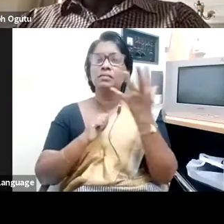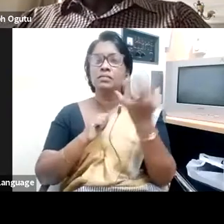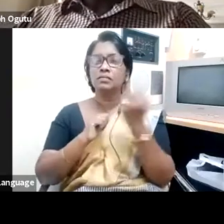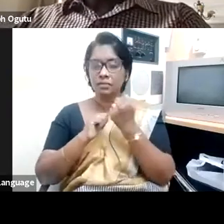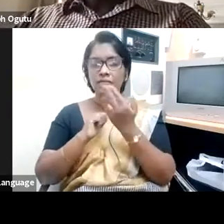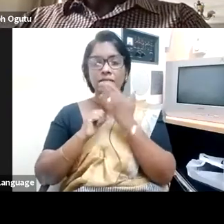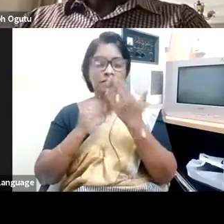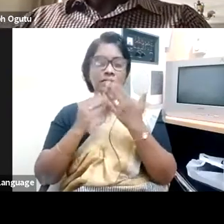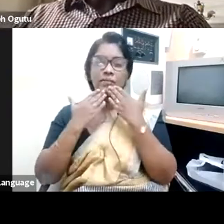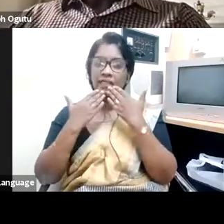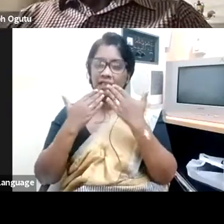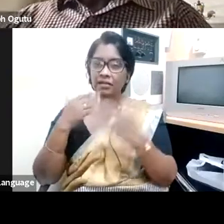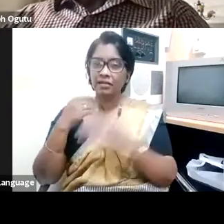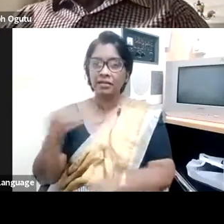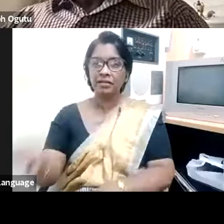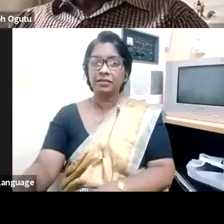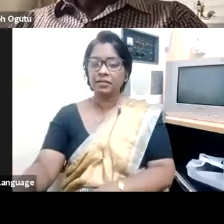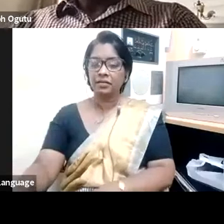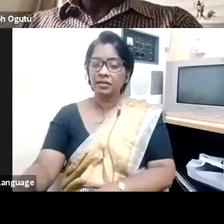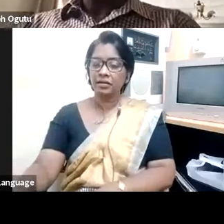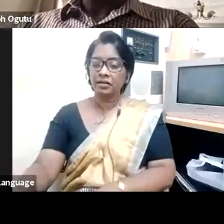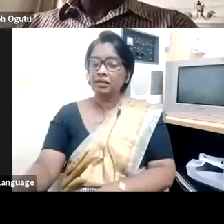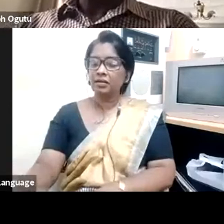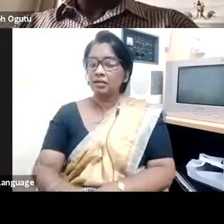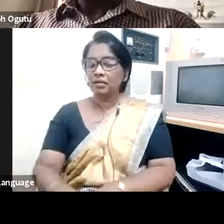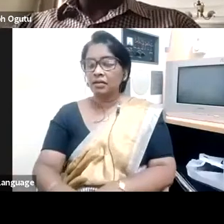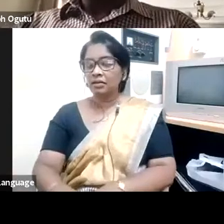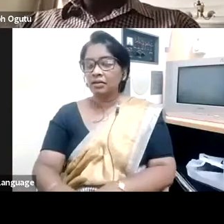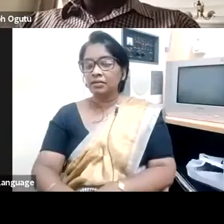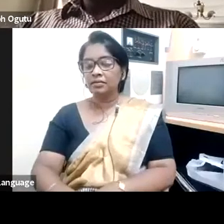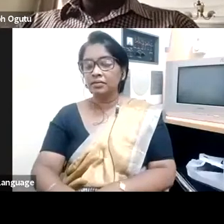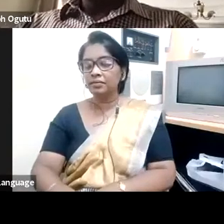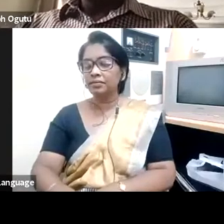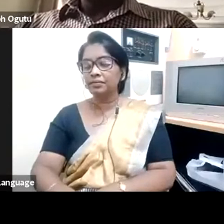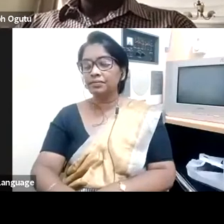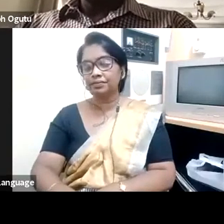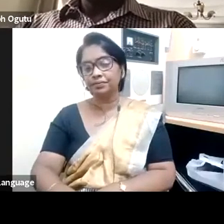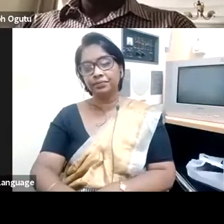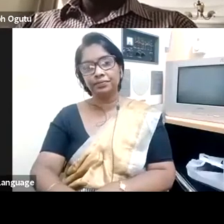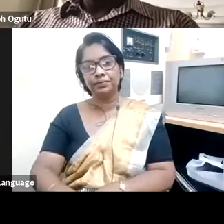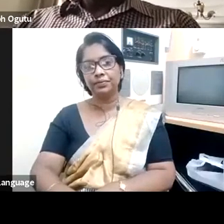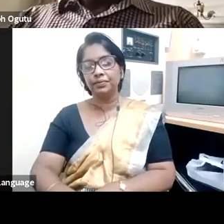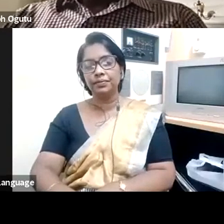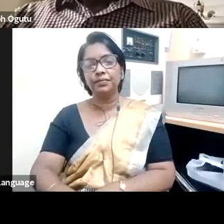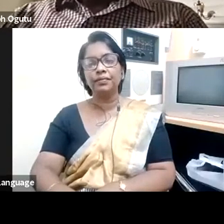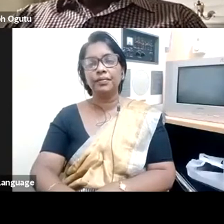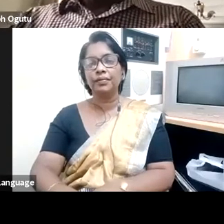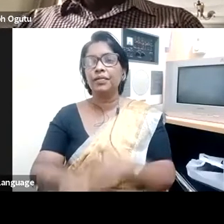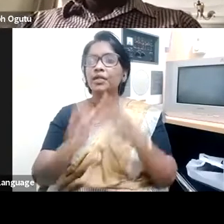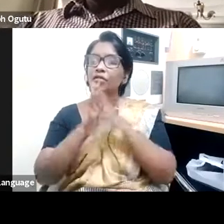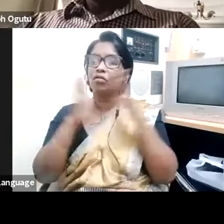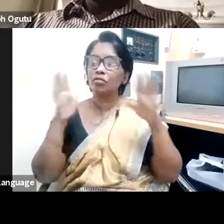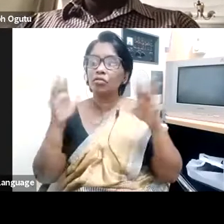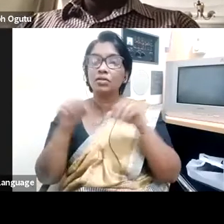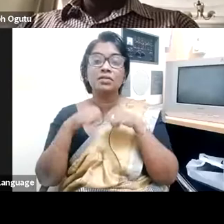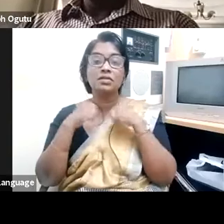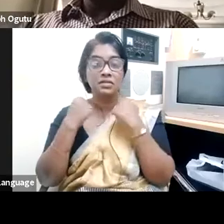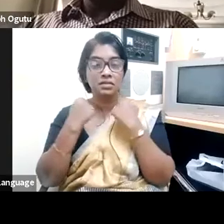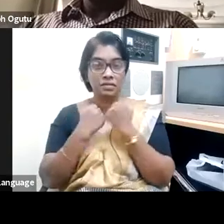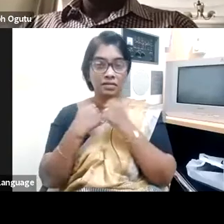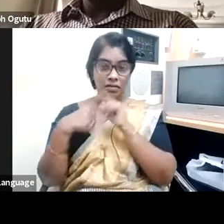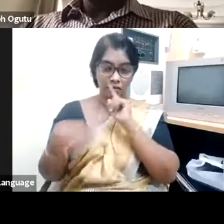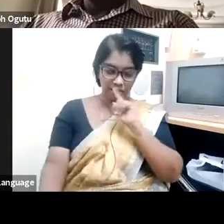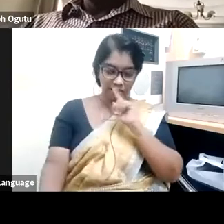that failing point again. I want to ask, this big company, 30 odd years of experience. Let me come. Irfan, can I come to you